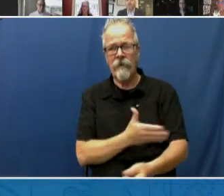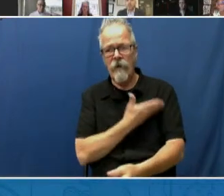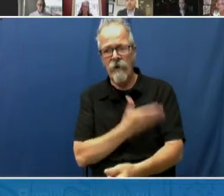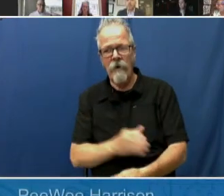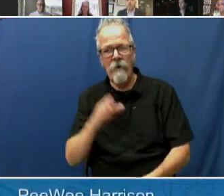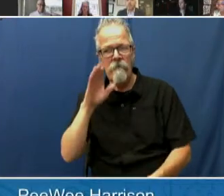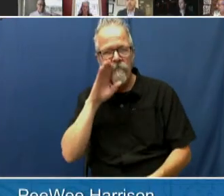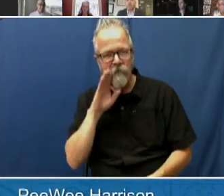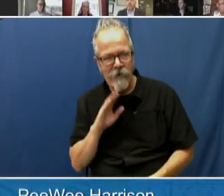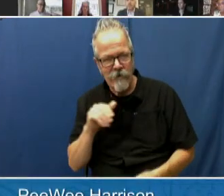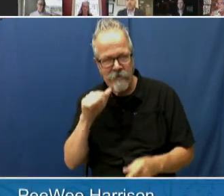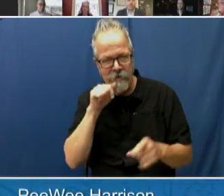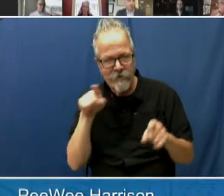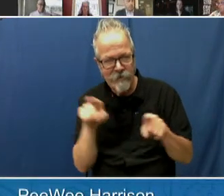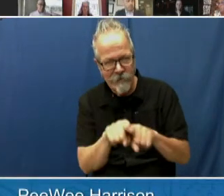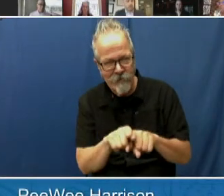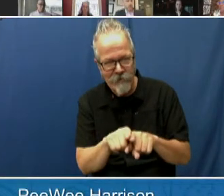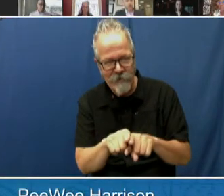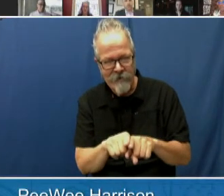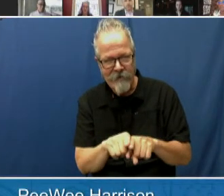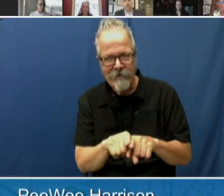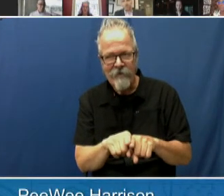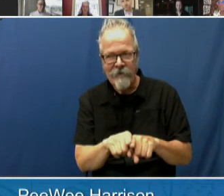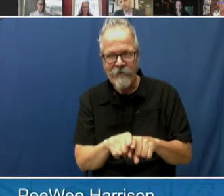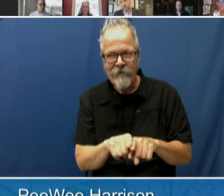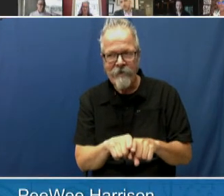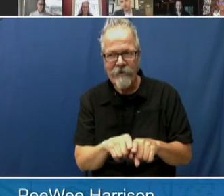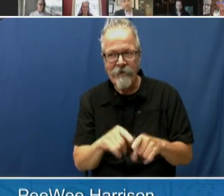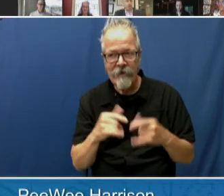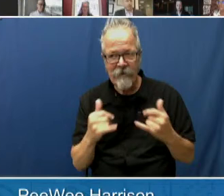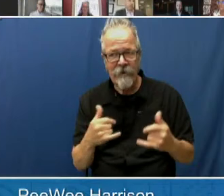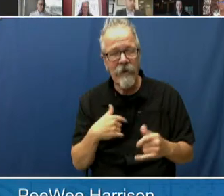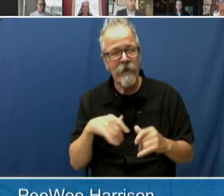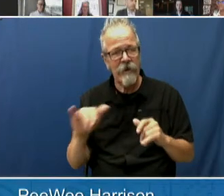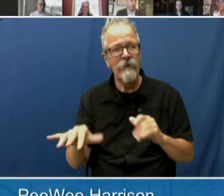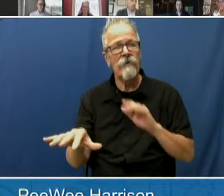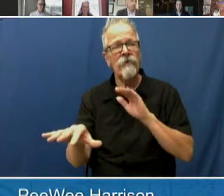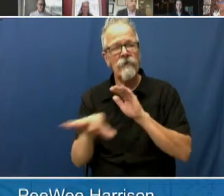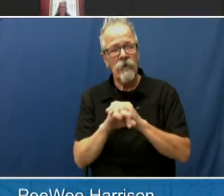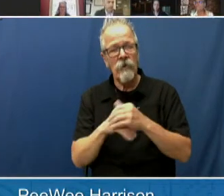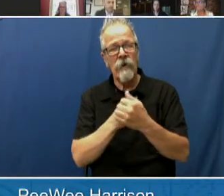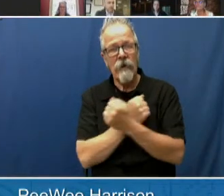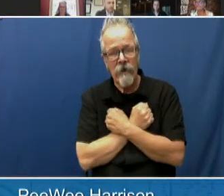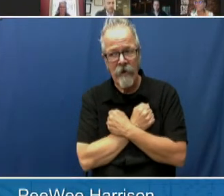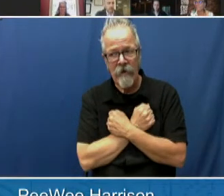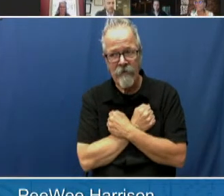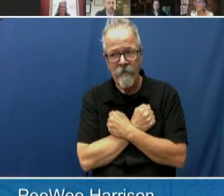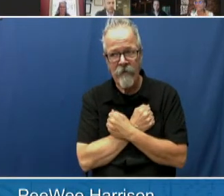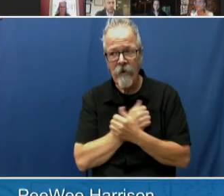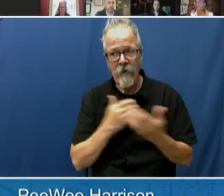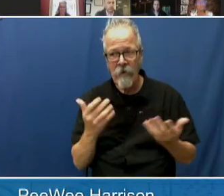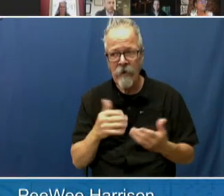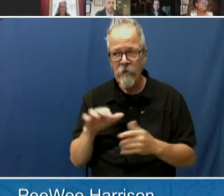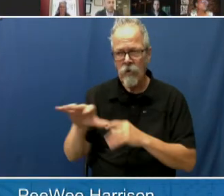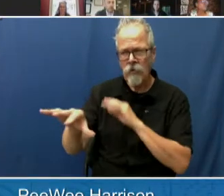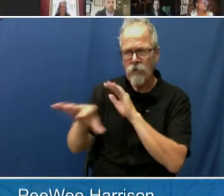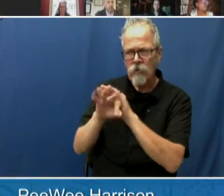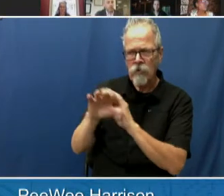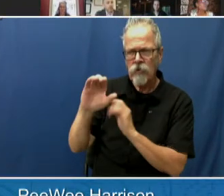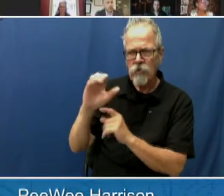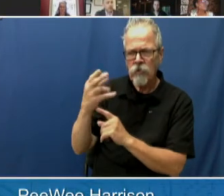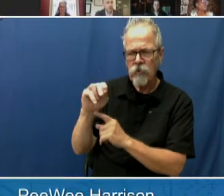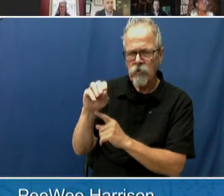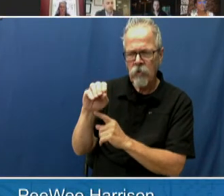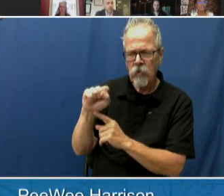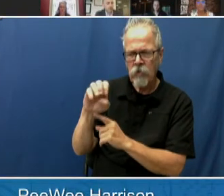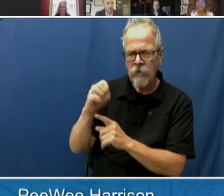beautiful thing about I Choose Love is that the choose in it is a verb. You know, every day you get up